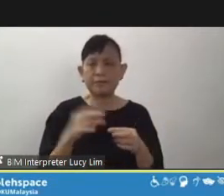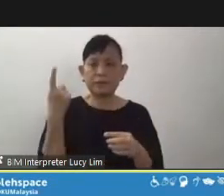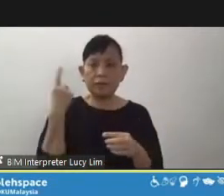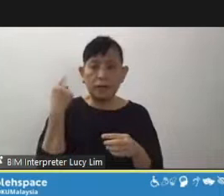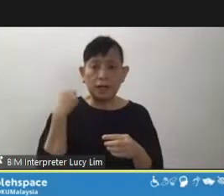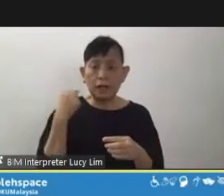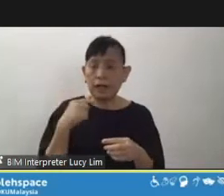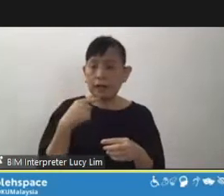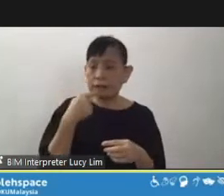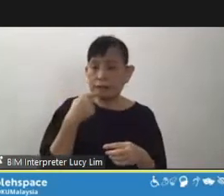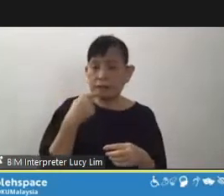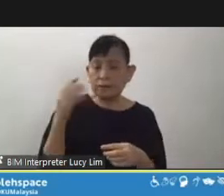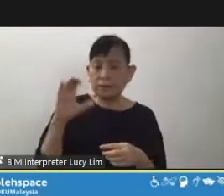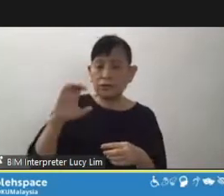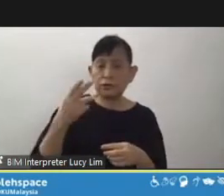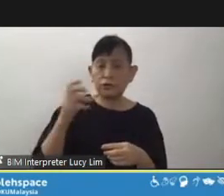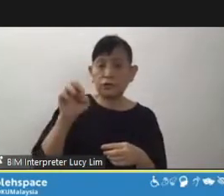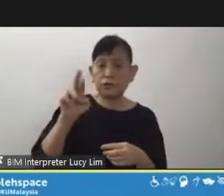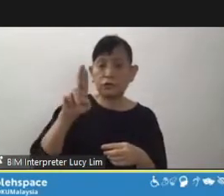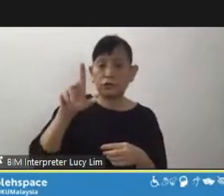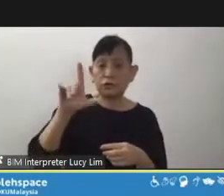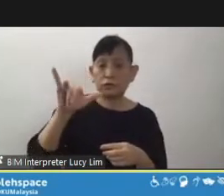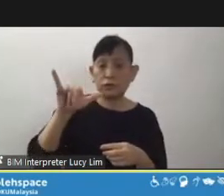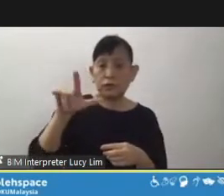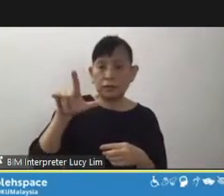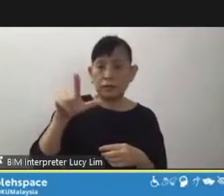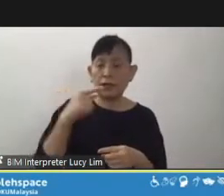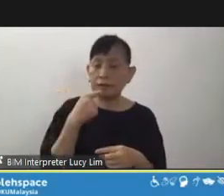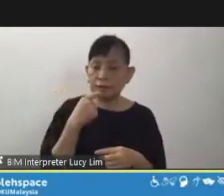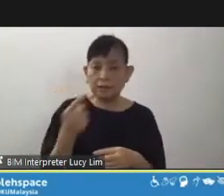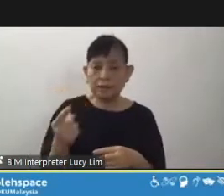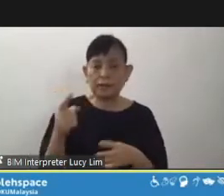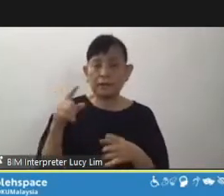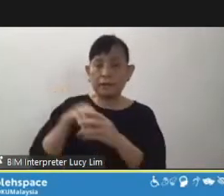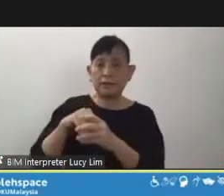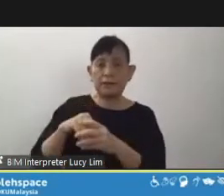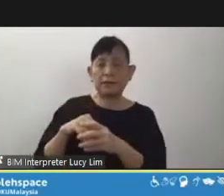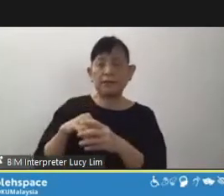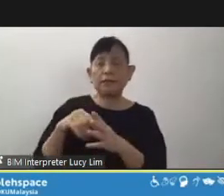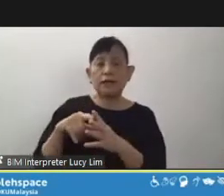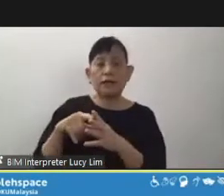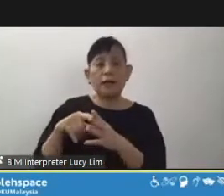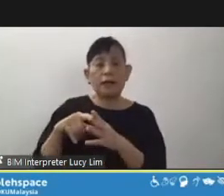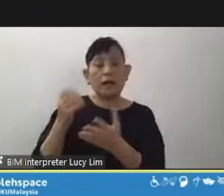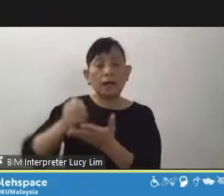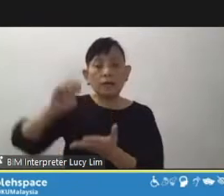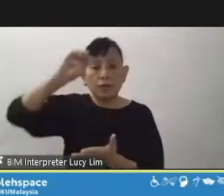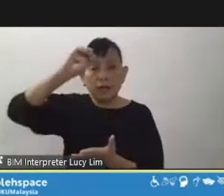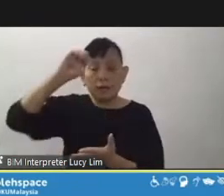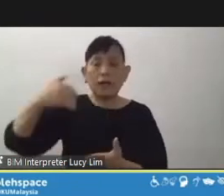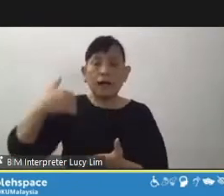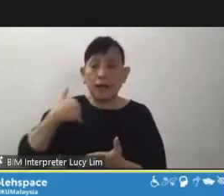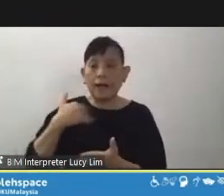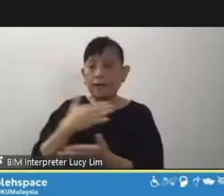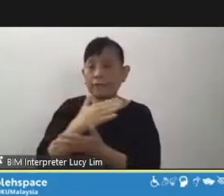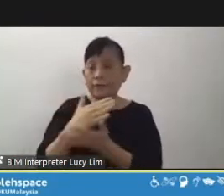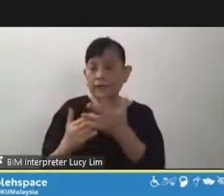before, there are some of loopholes regarding with education. So in terms of PWD,